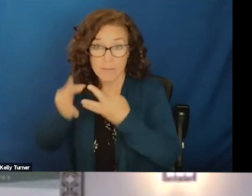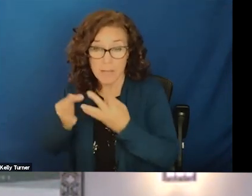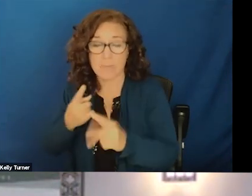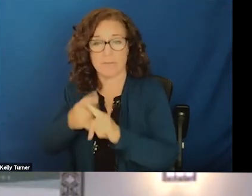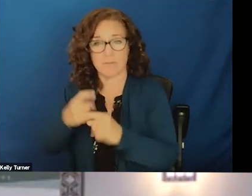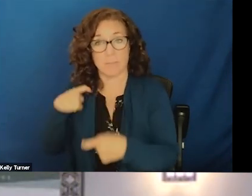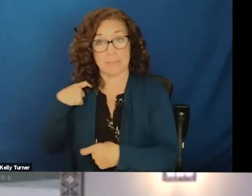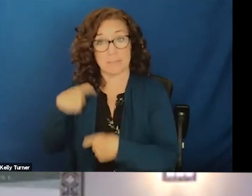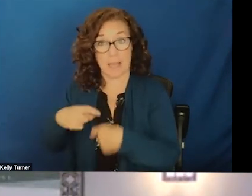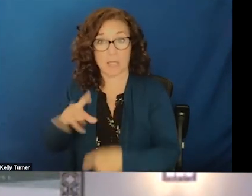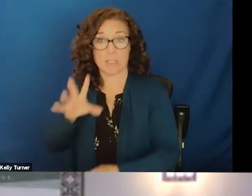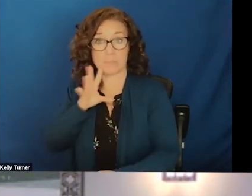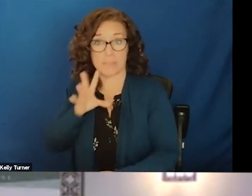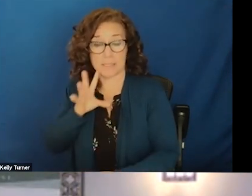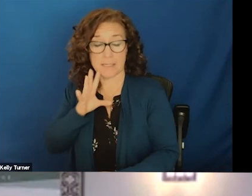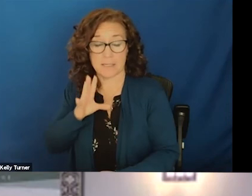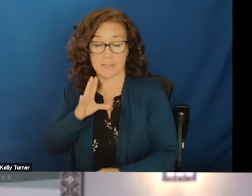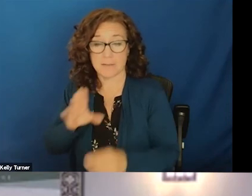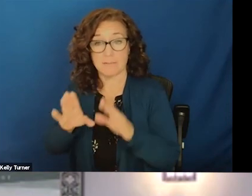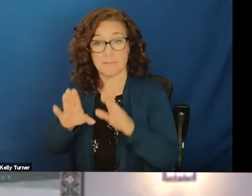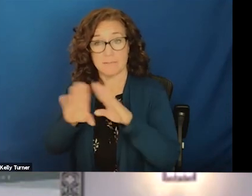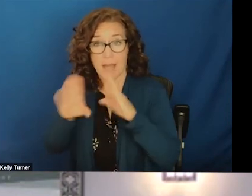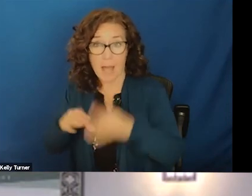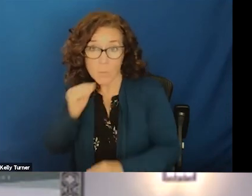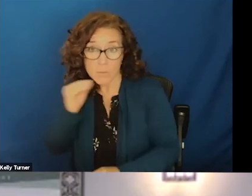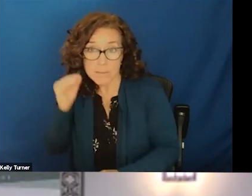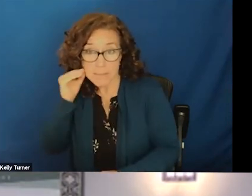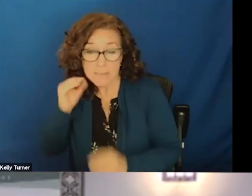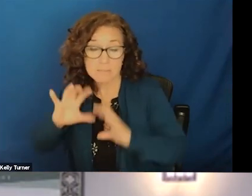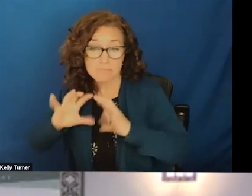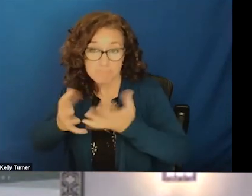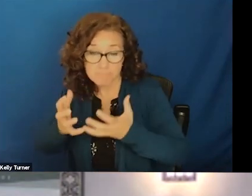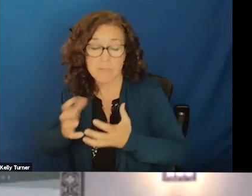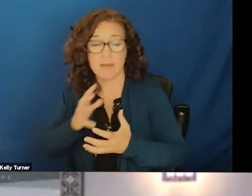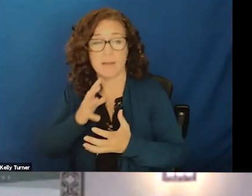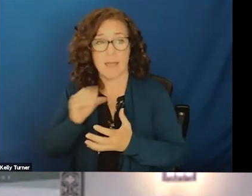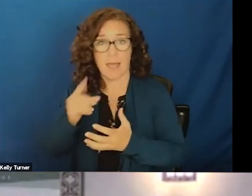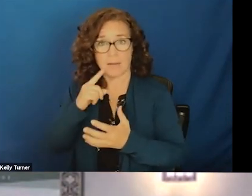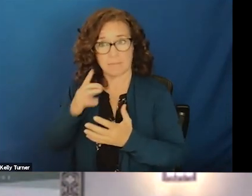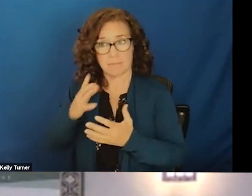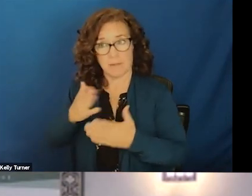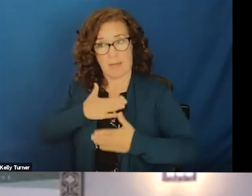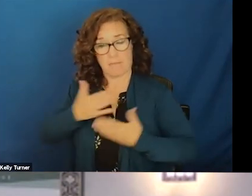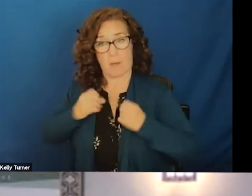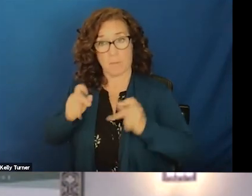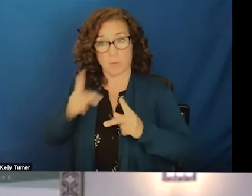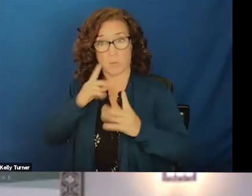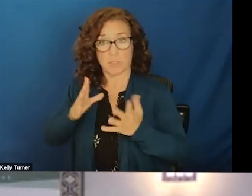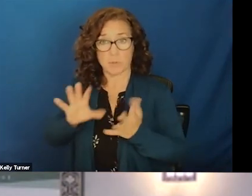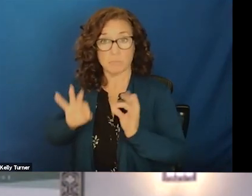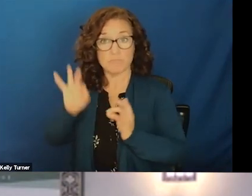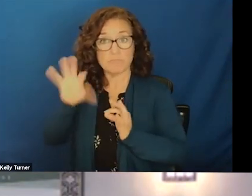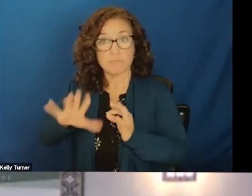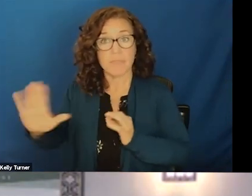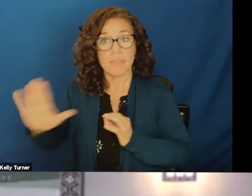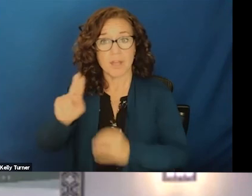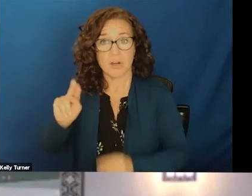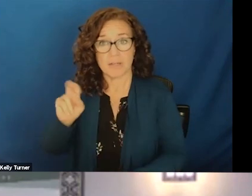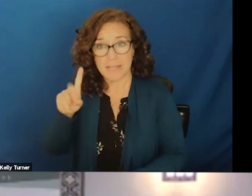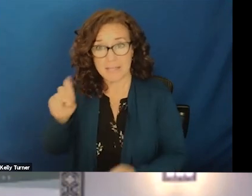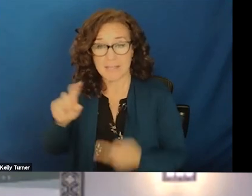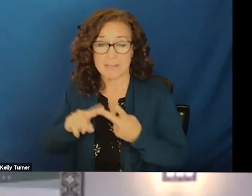express their needs within a survey such as that administered on behalf of LCAP. Thank you very much for your time.